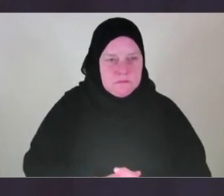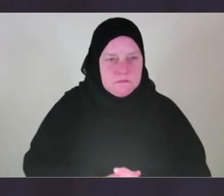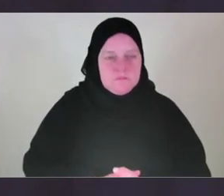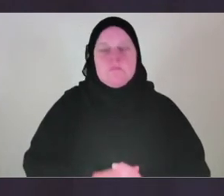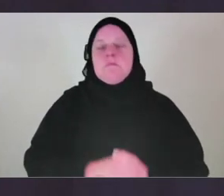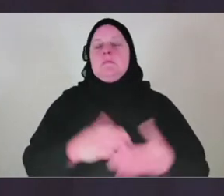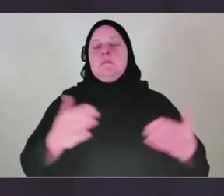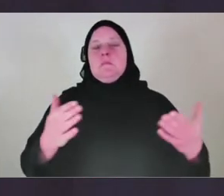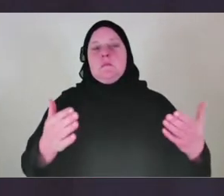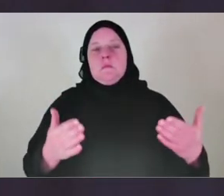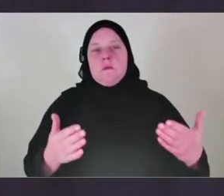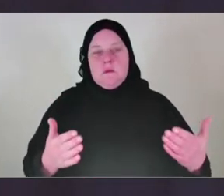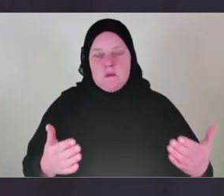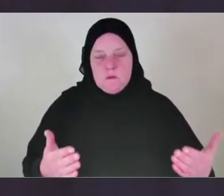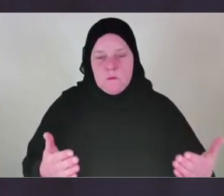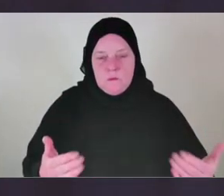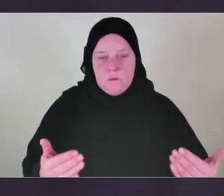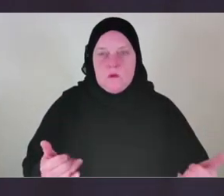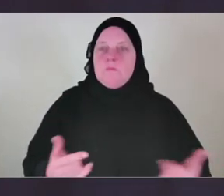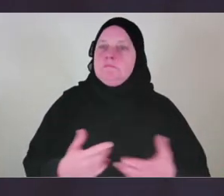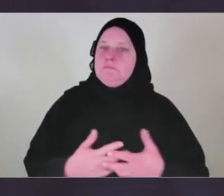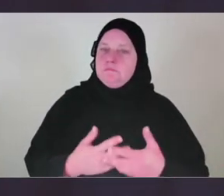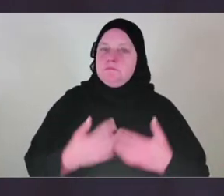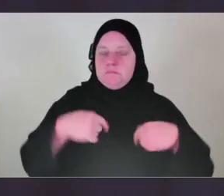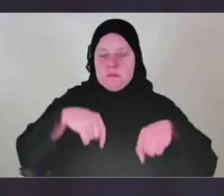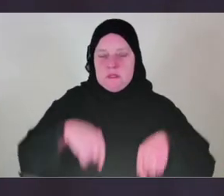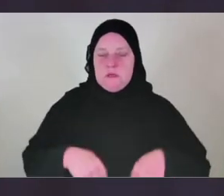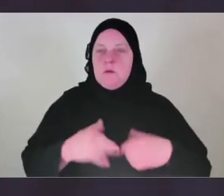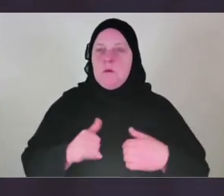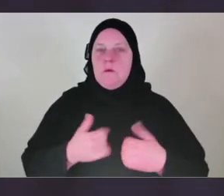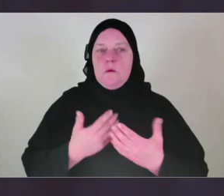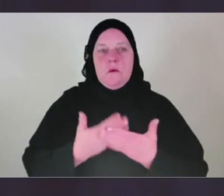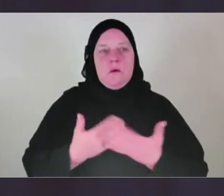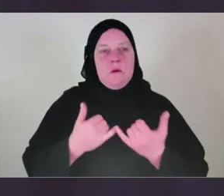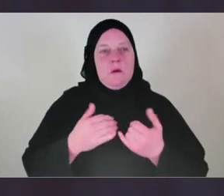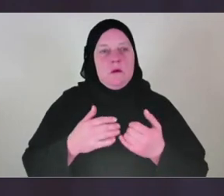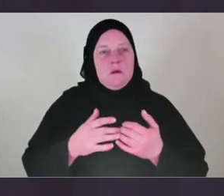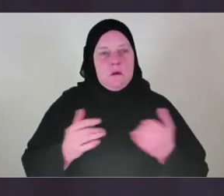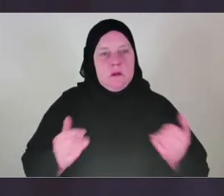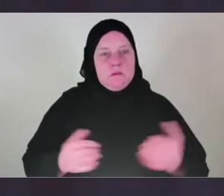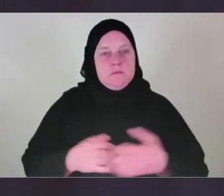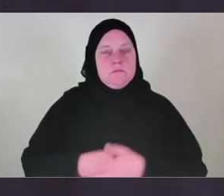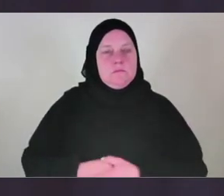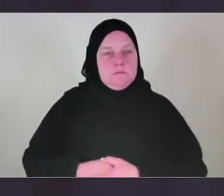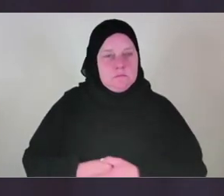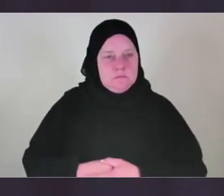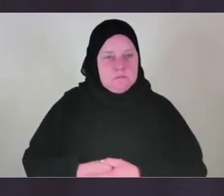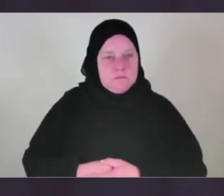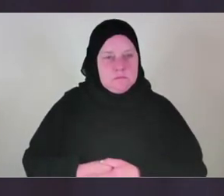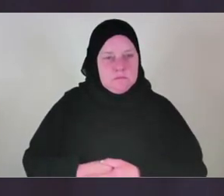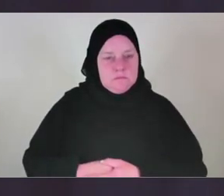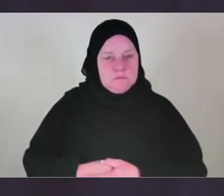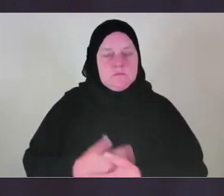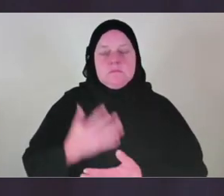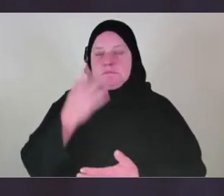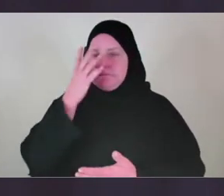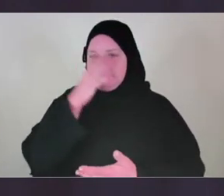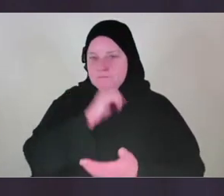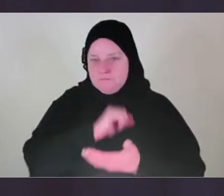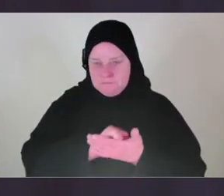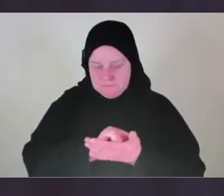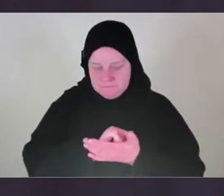My condolences onto you all and to the Imam of our time, Imam Sahib al-Zaman, on the death anniversary of our